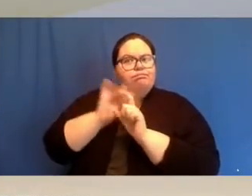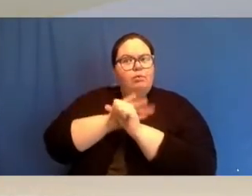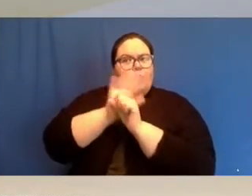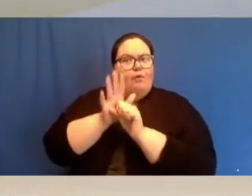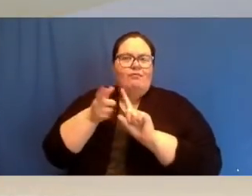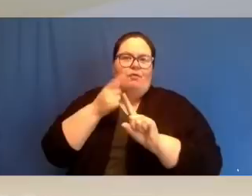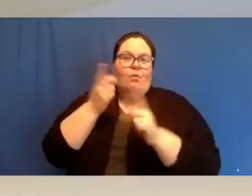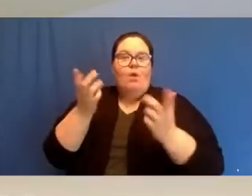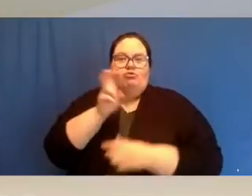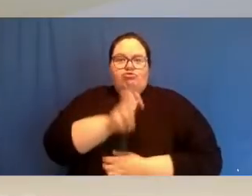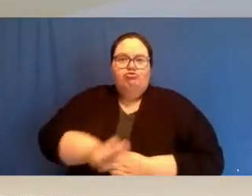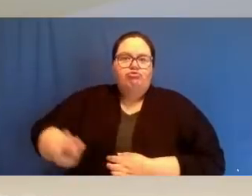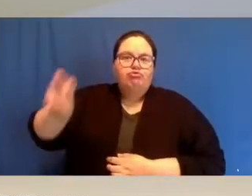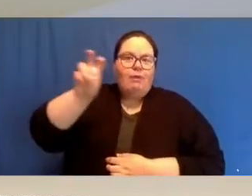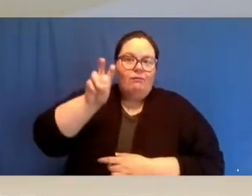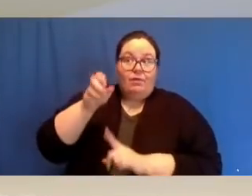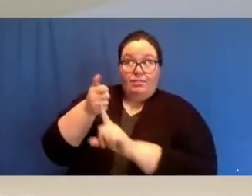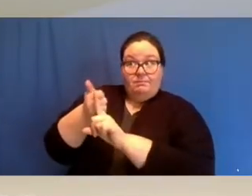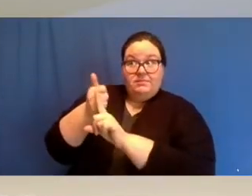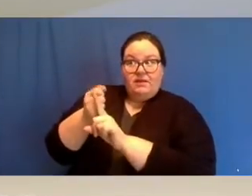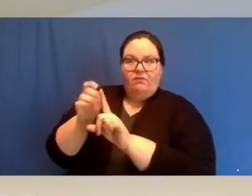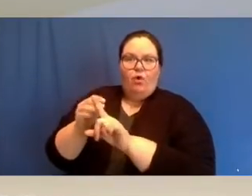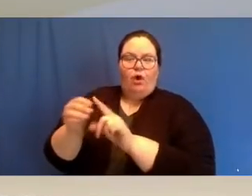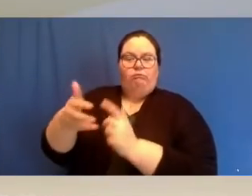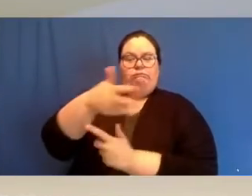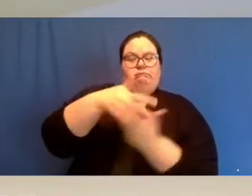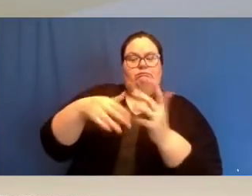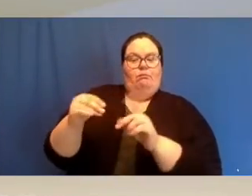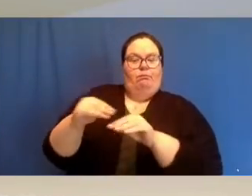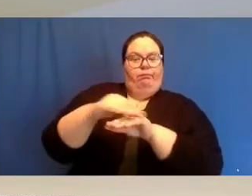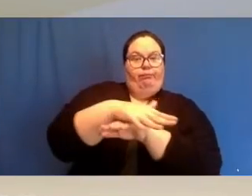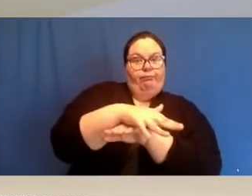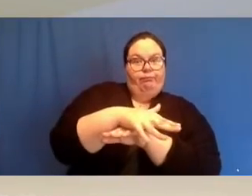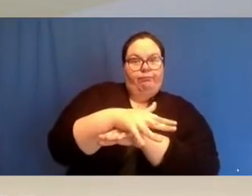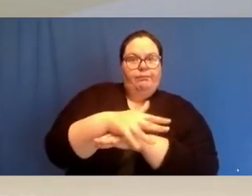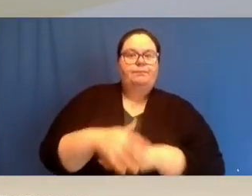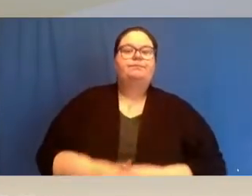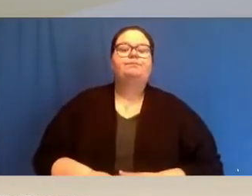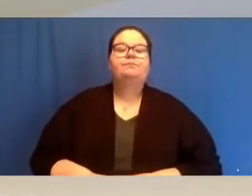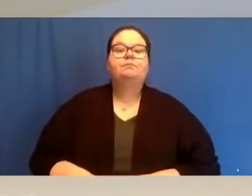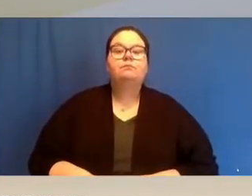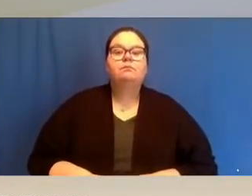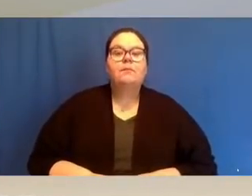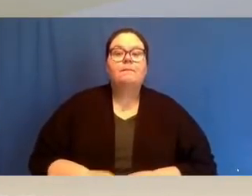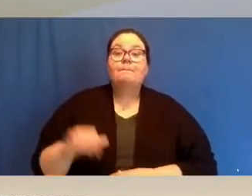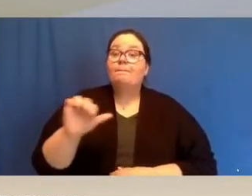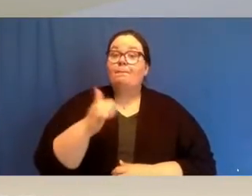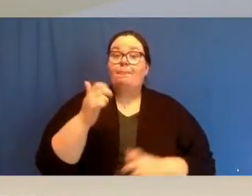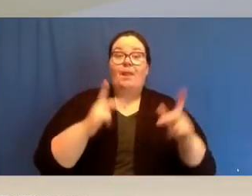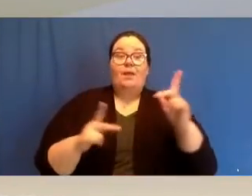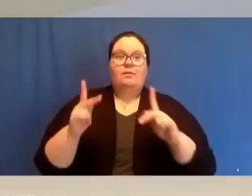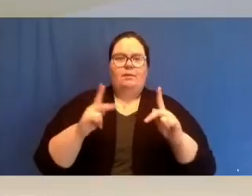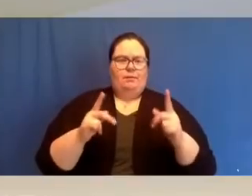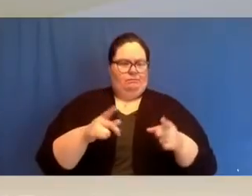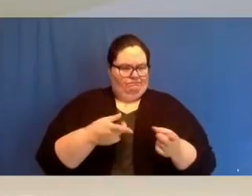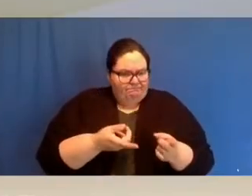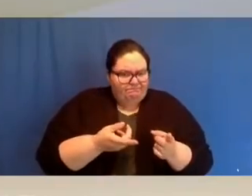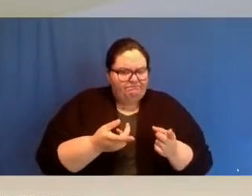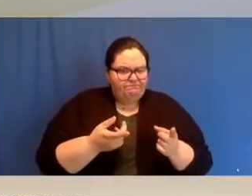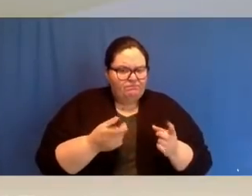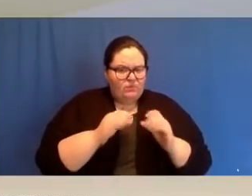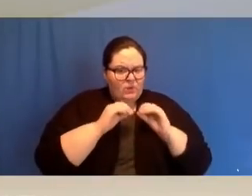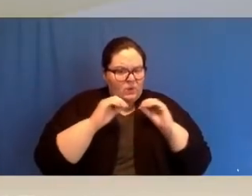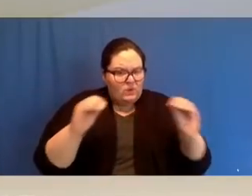or indirectly. Some are close contacts of previous cases, and for others, there is no link to travel or